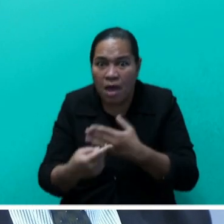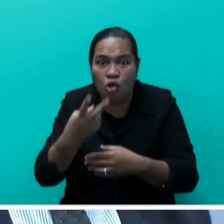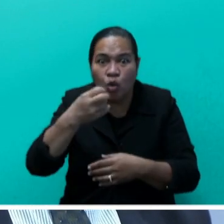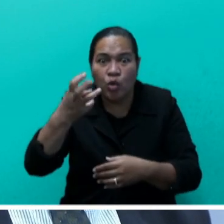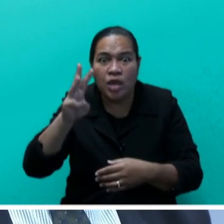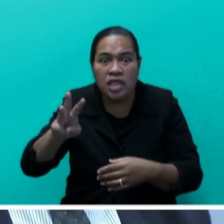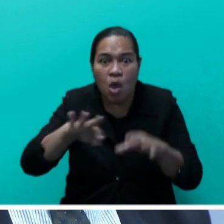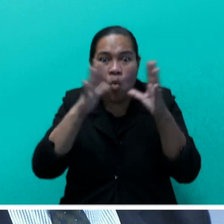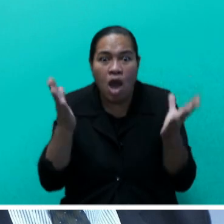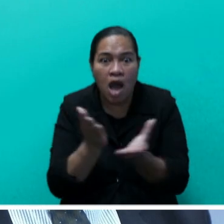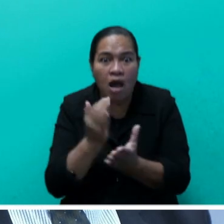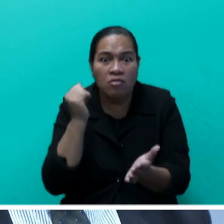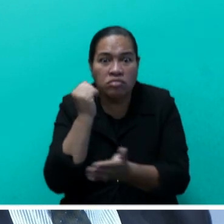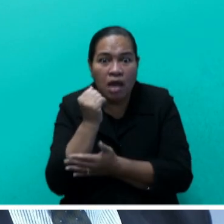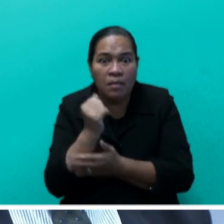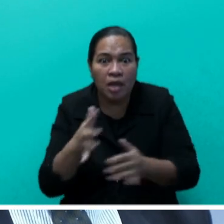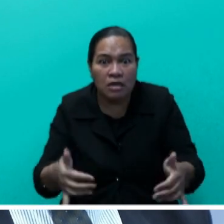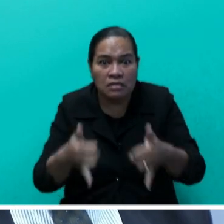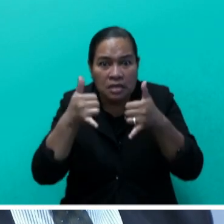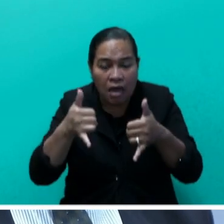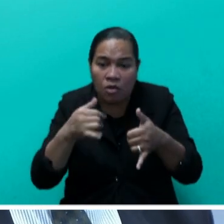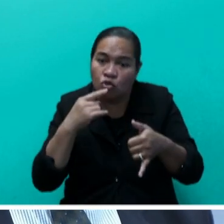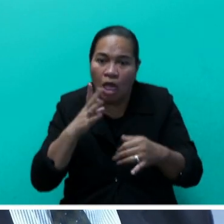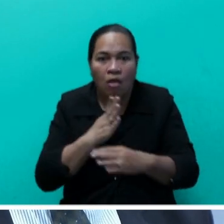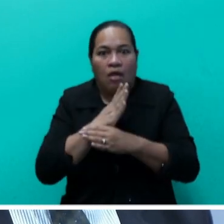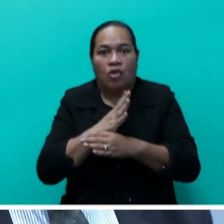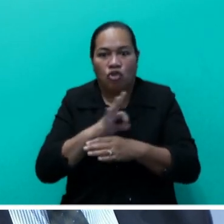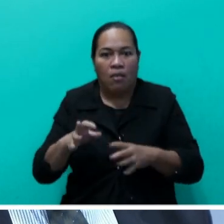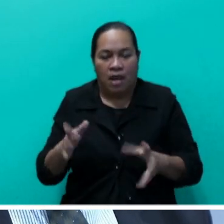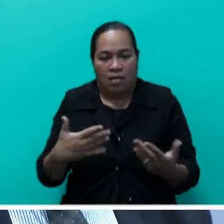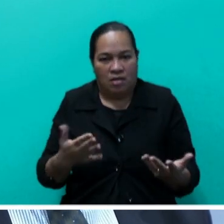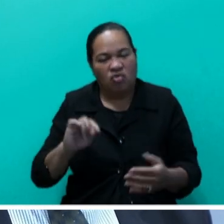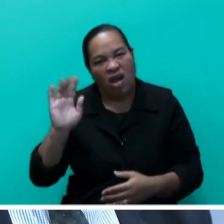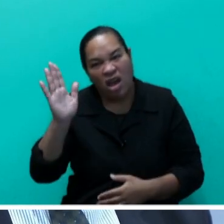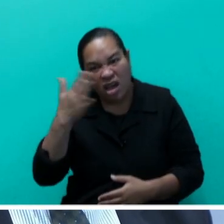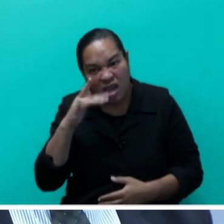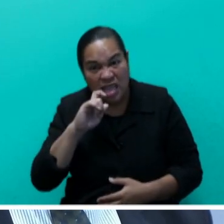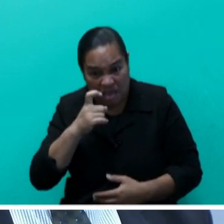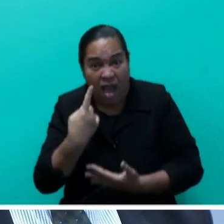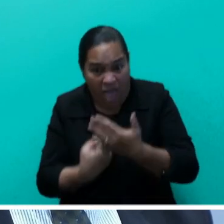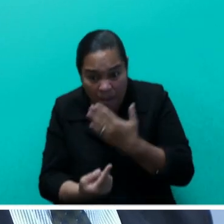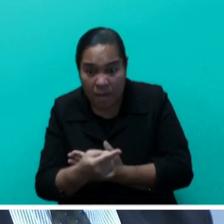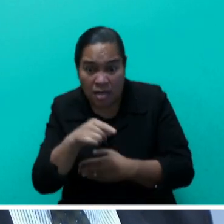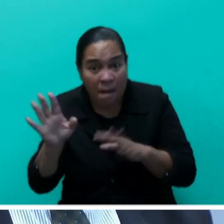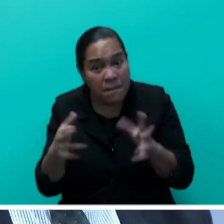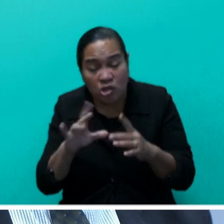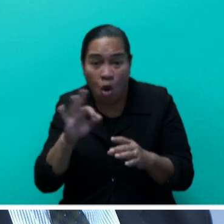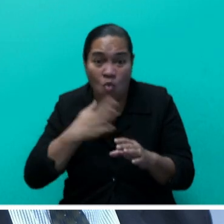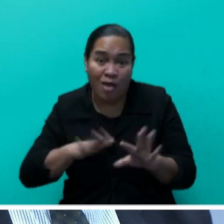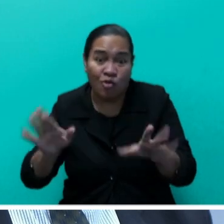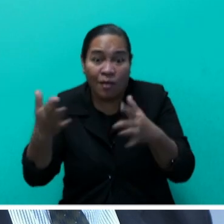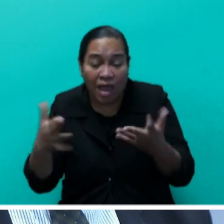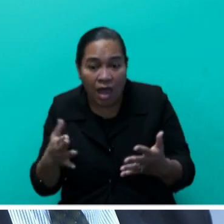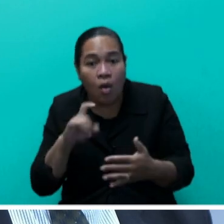2023 Rugby World Cup. The consequence of such a boycott would likely have been Fiji players and Fiji